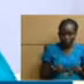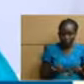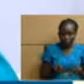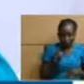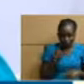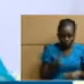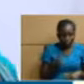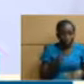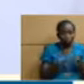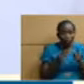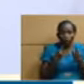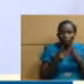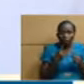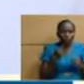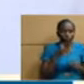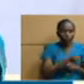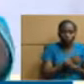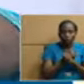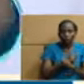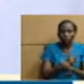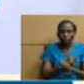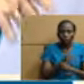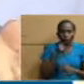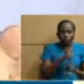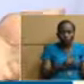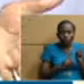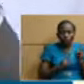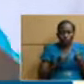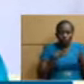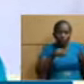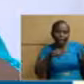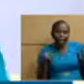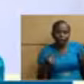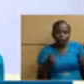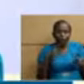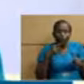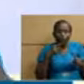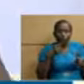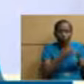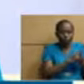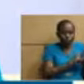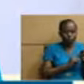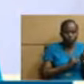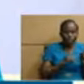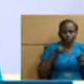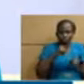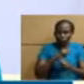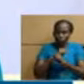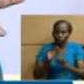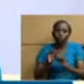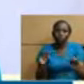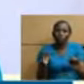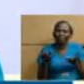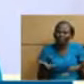hearing about social security and not hearing about the other bit of social protection. I think we have to go back to our policy.